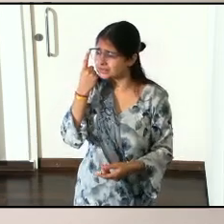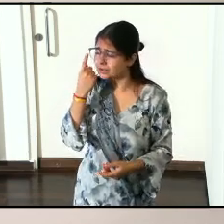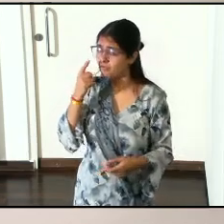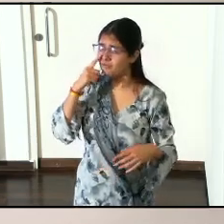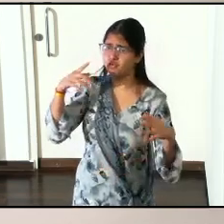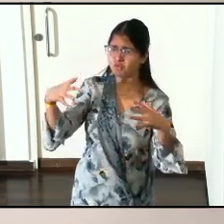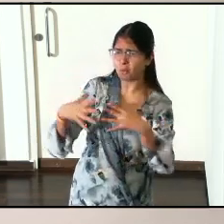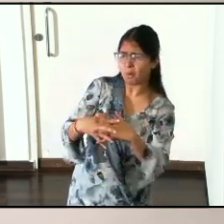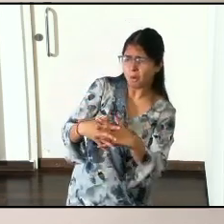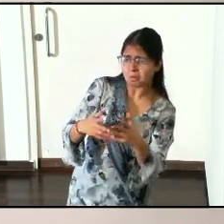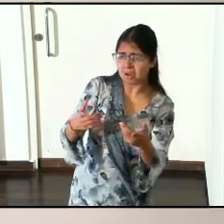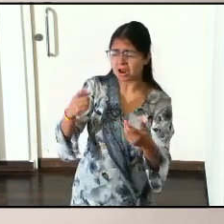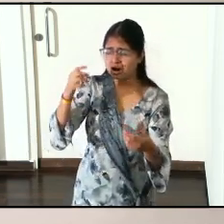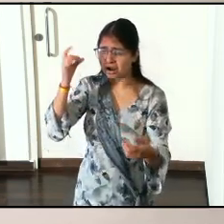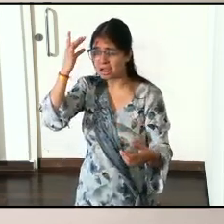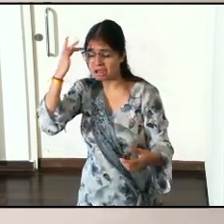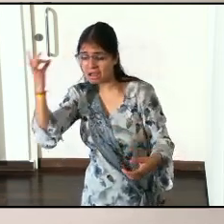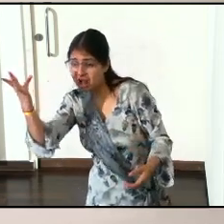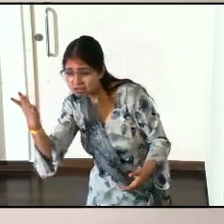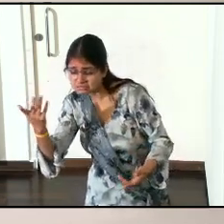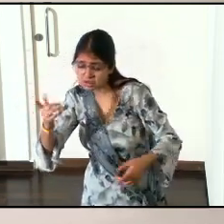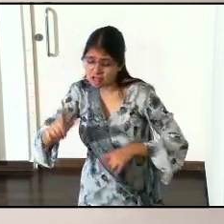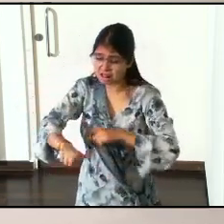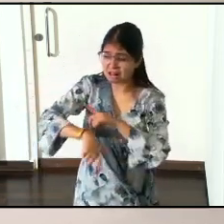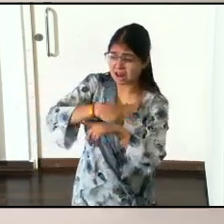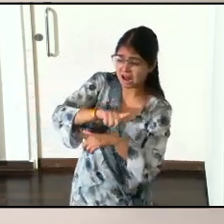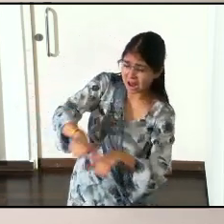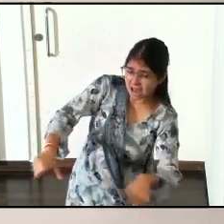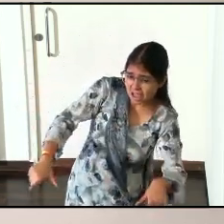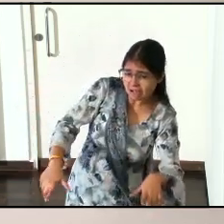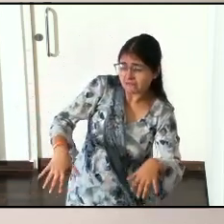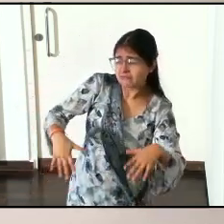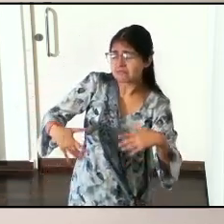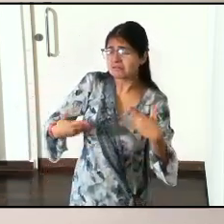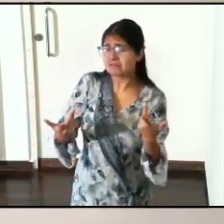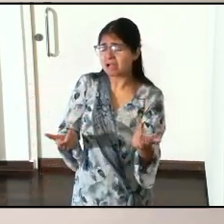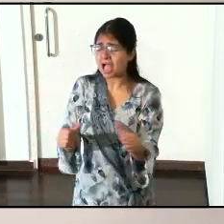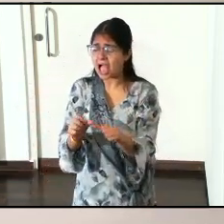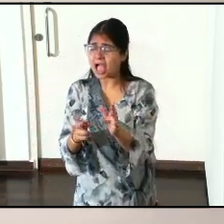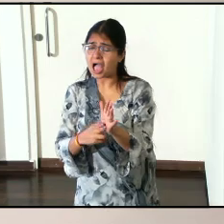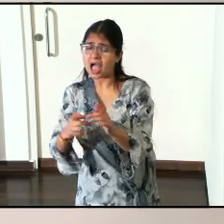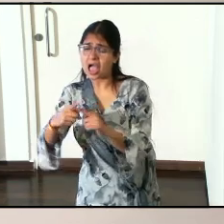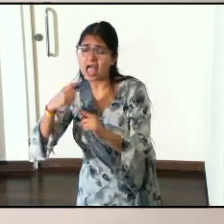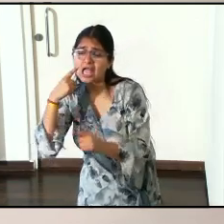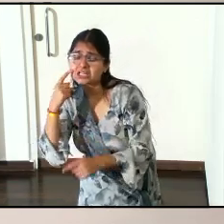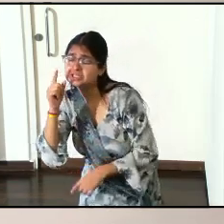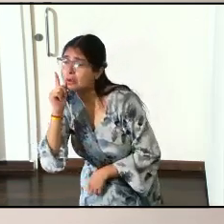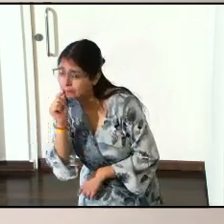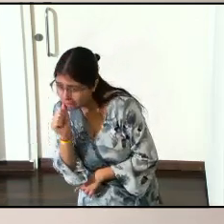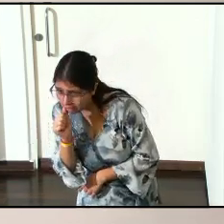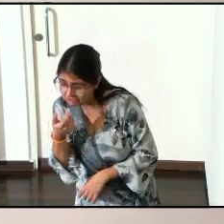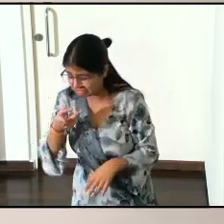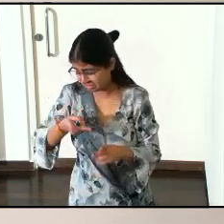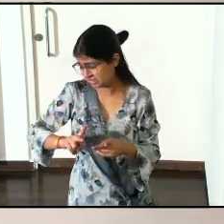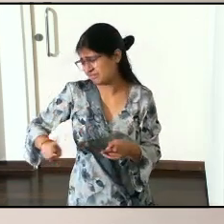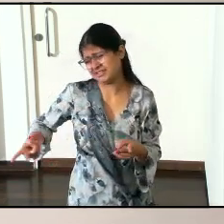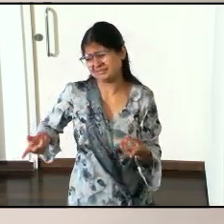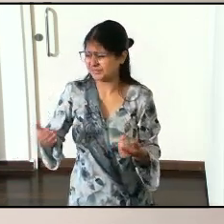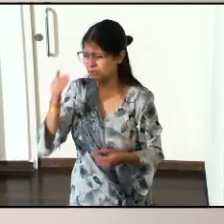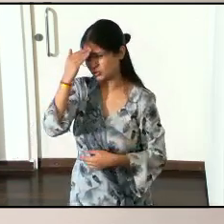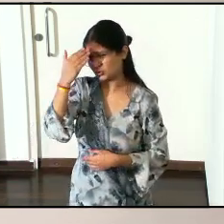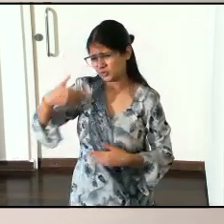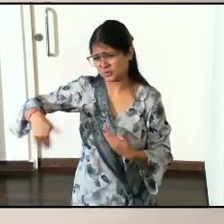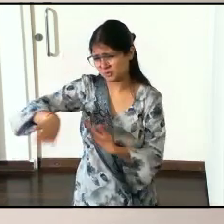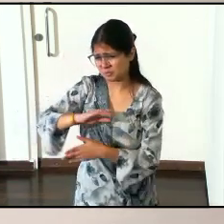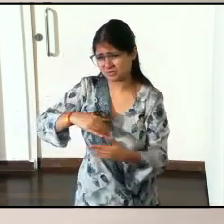women's anger, the kind of language, it's anti-men, etc., etc. It's all very, very predictable. So none